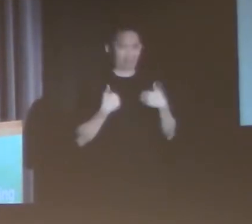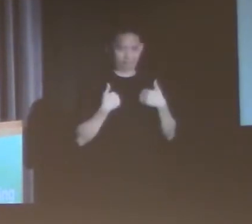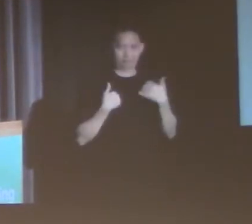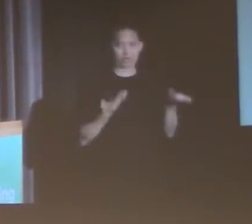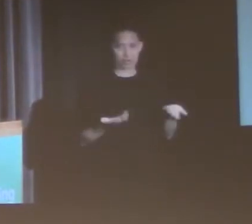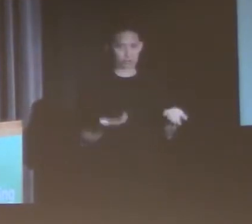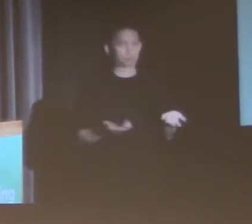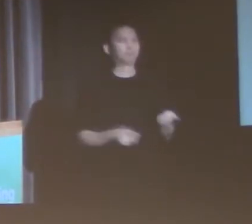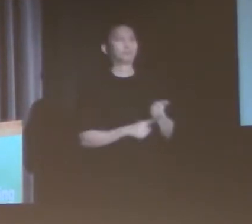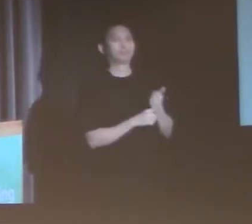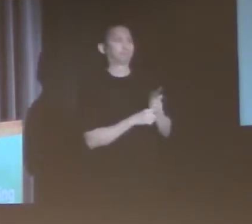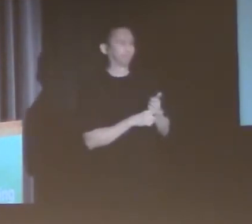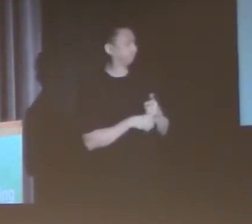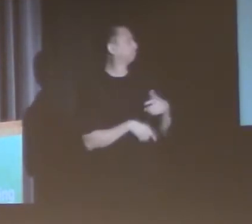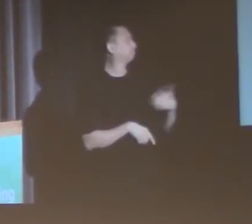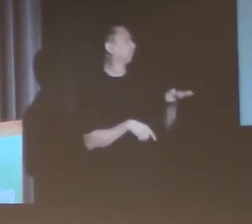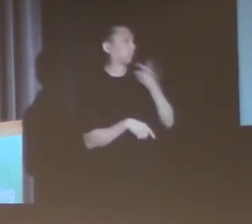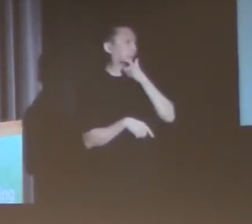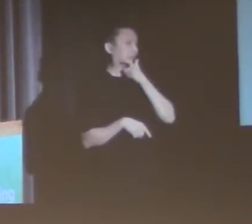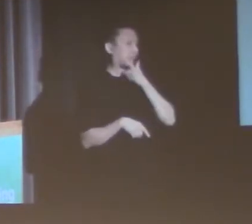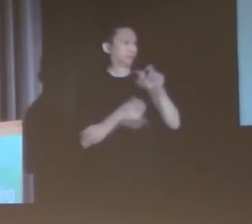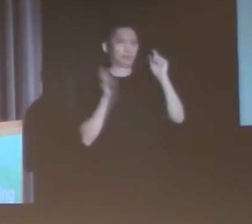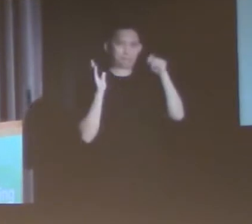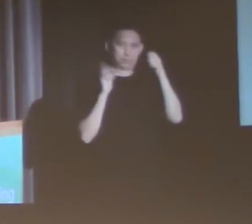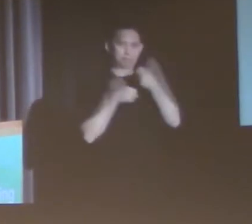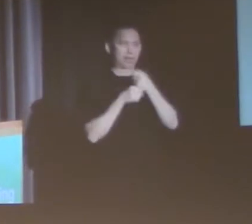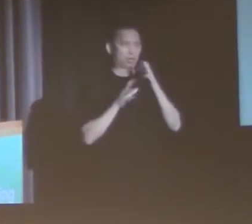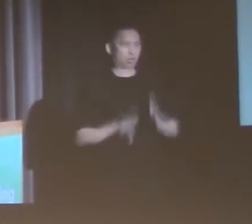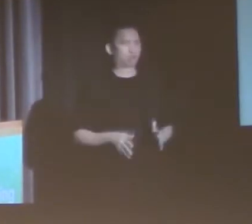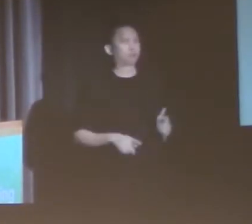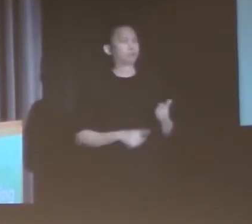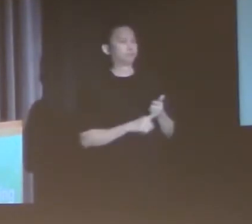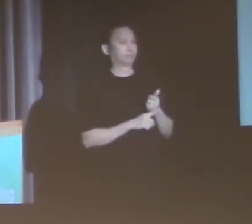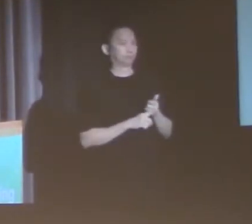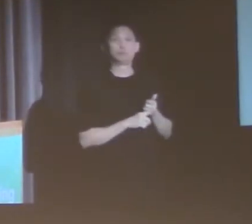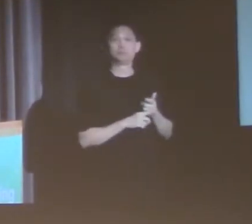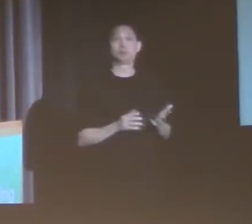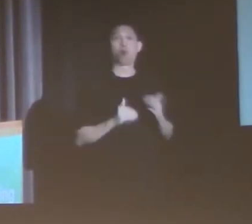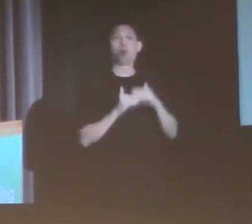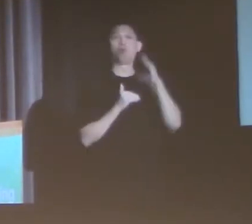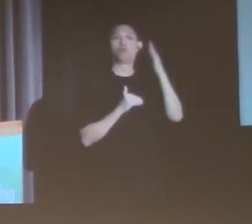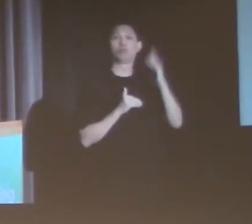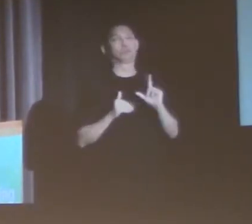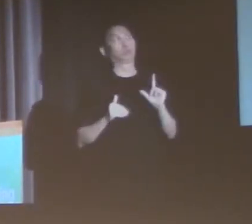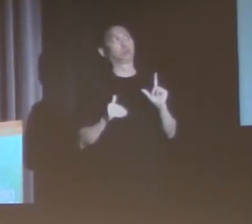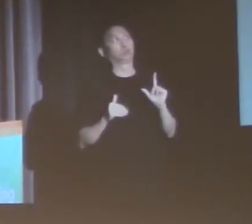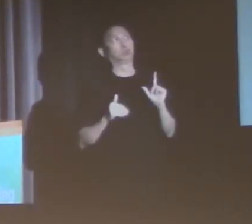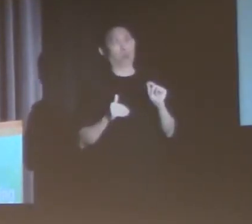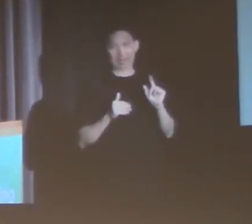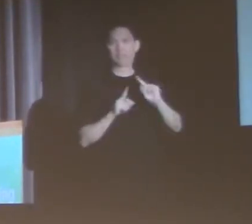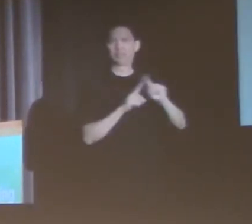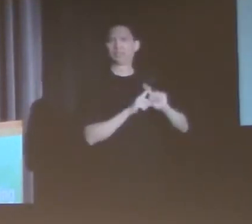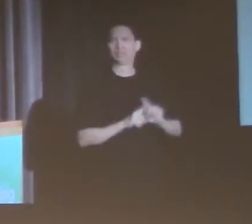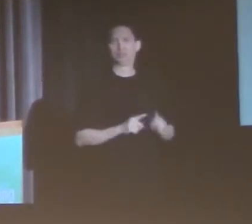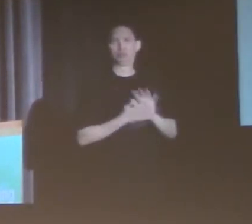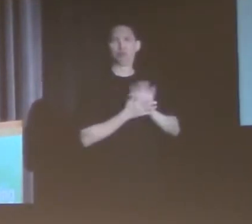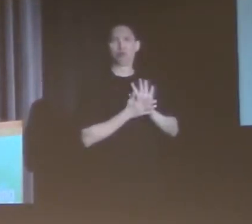is a British filmmaker with more than 20 feature documentaries,